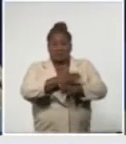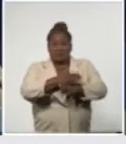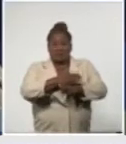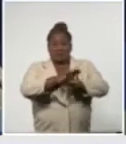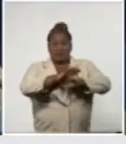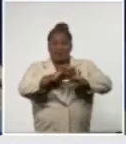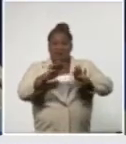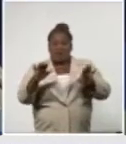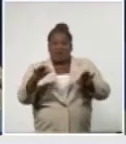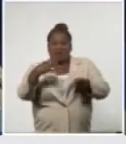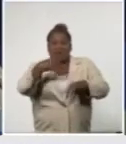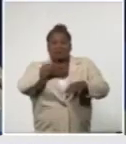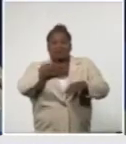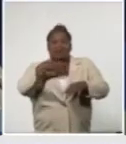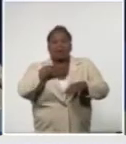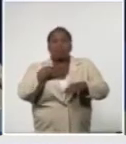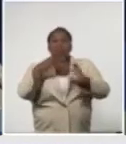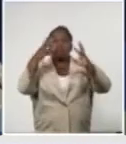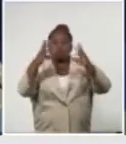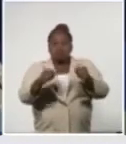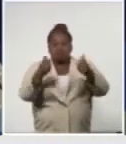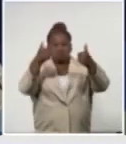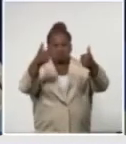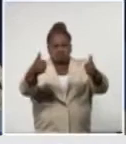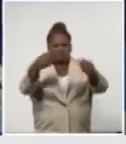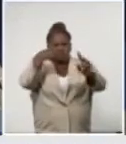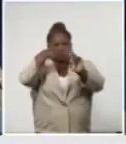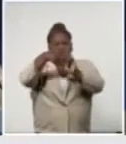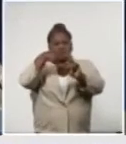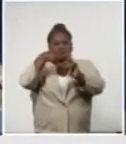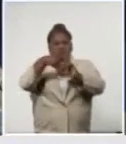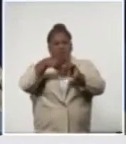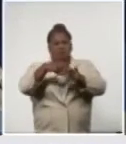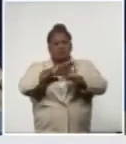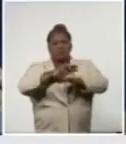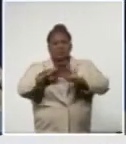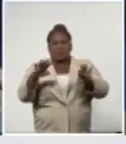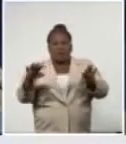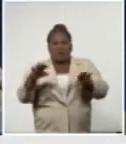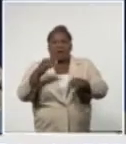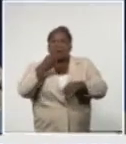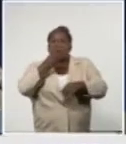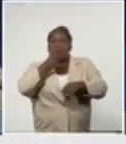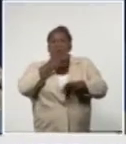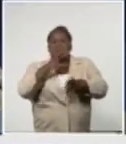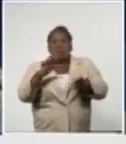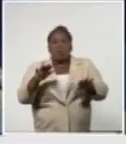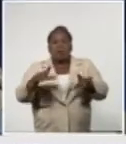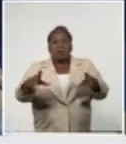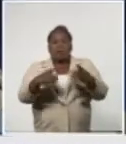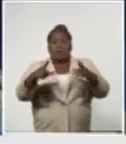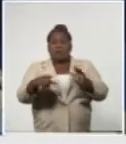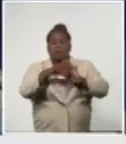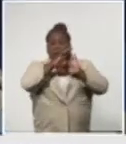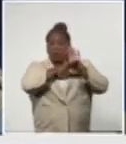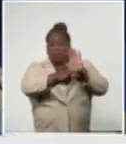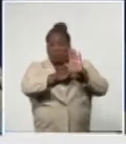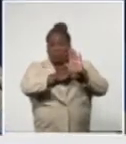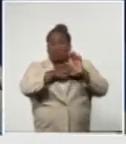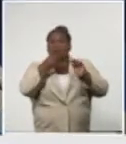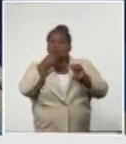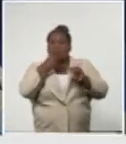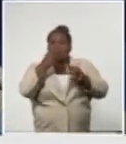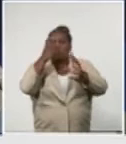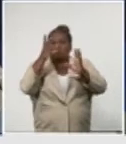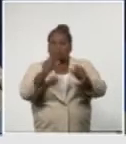reiterates that we have good results that can be consolidated if we abide by